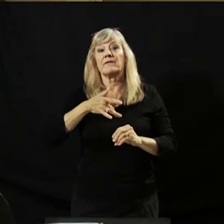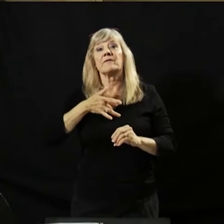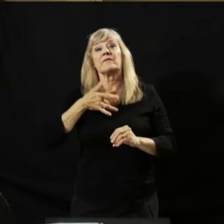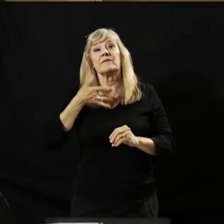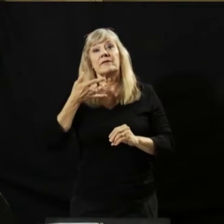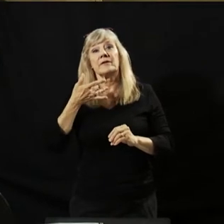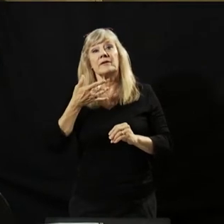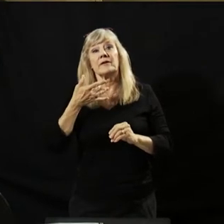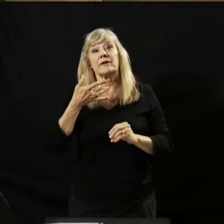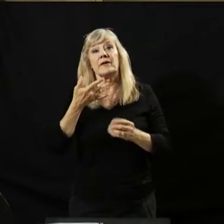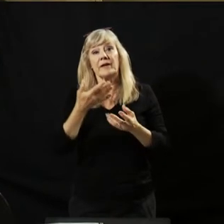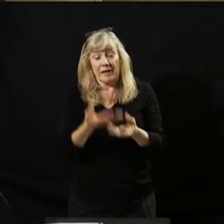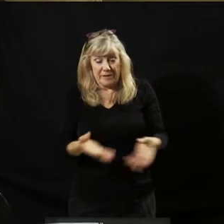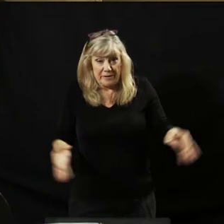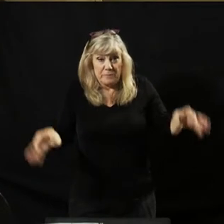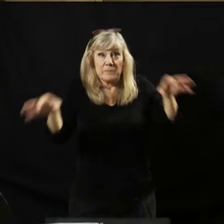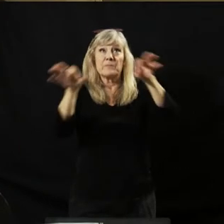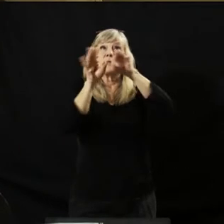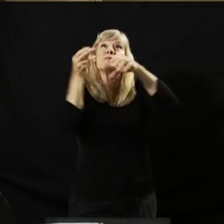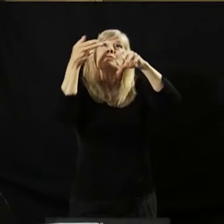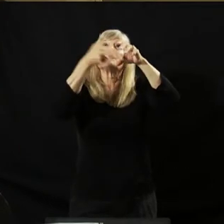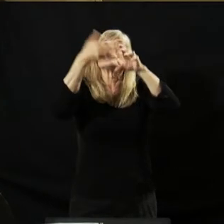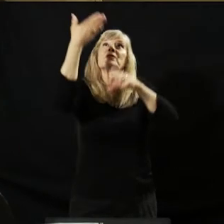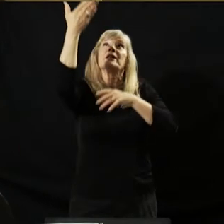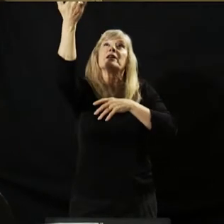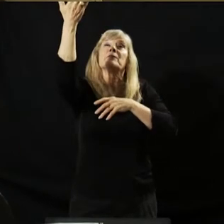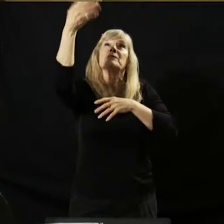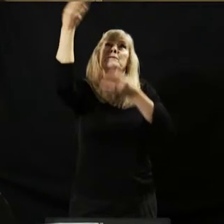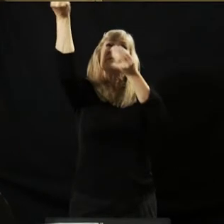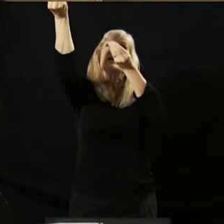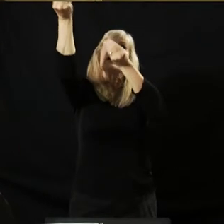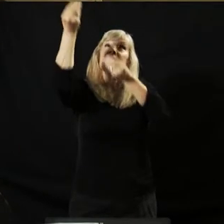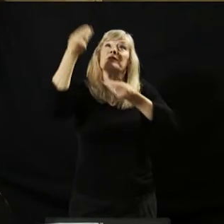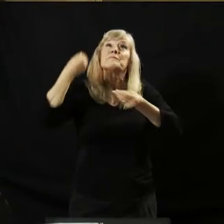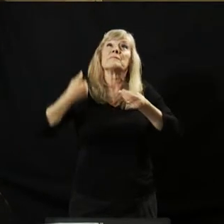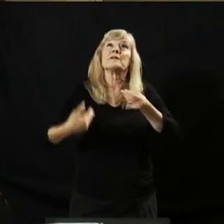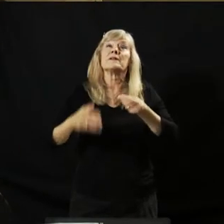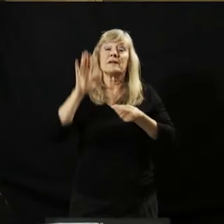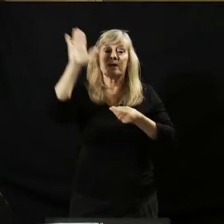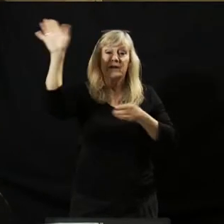Levites, may pour into me his light